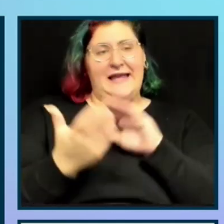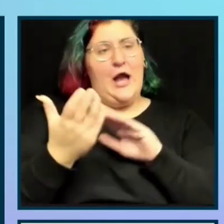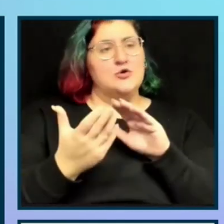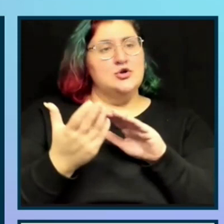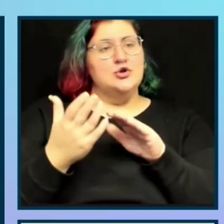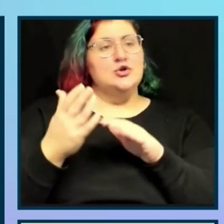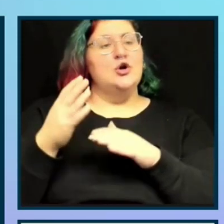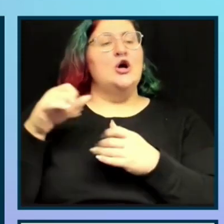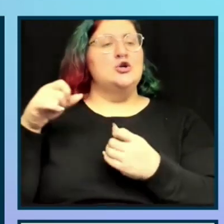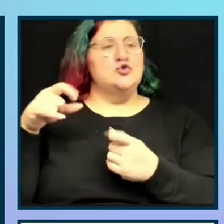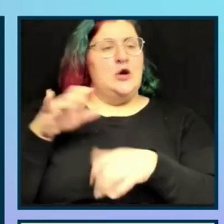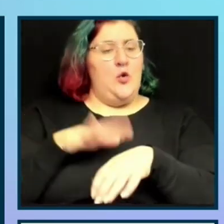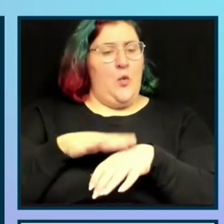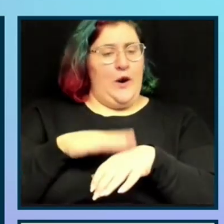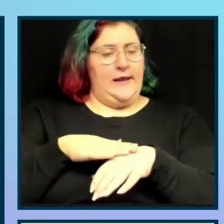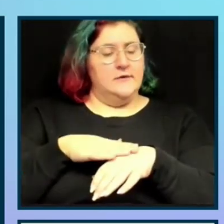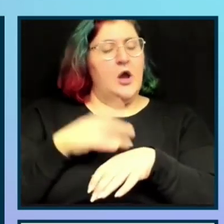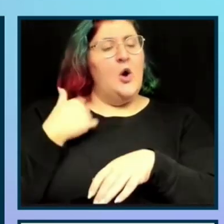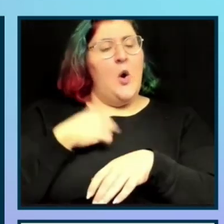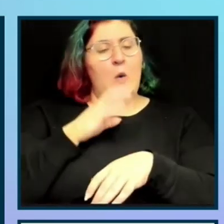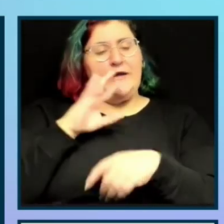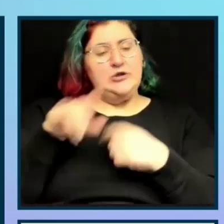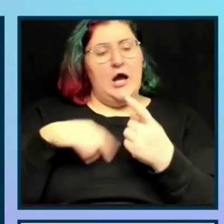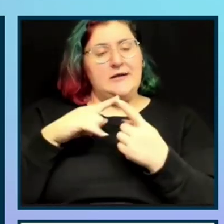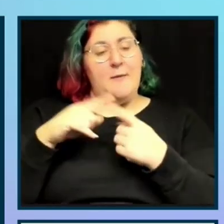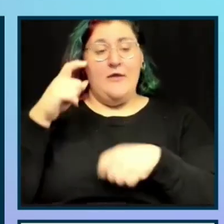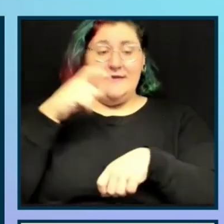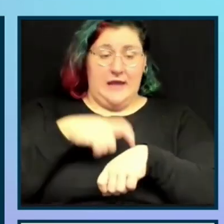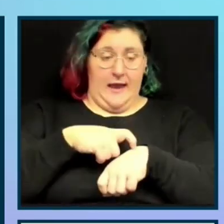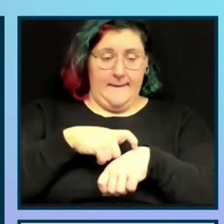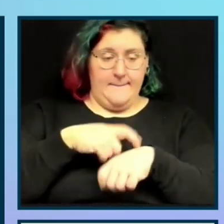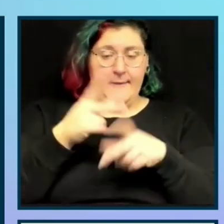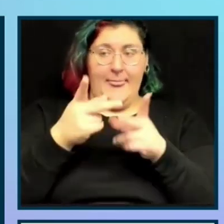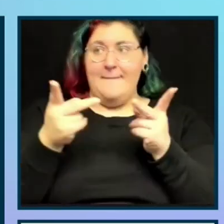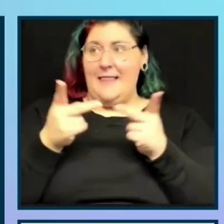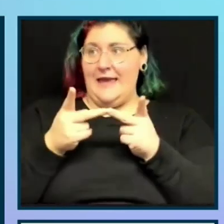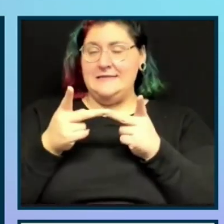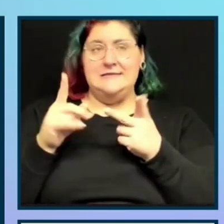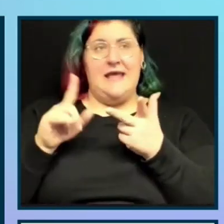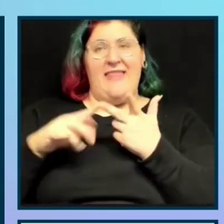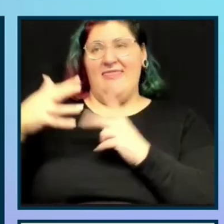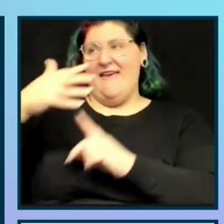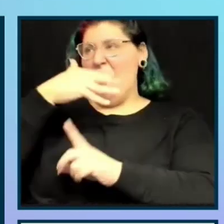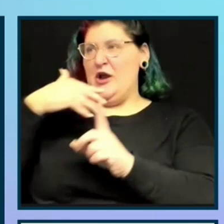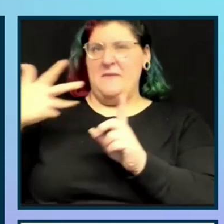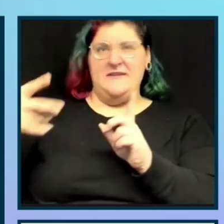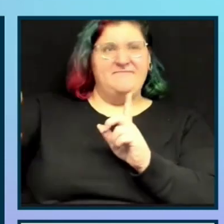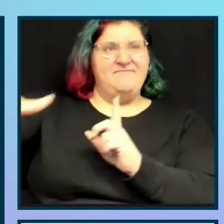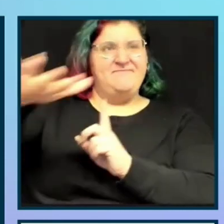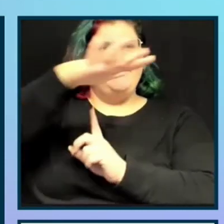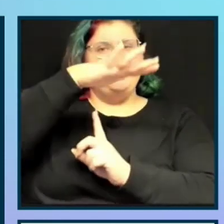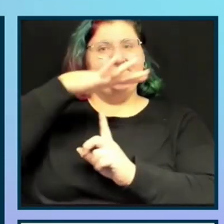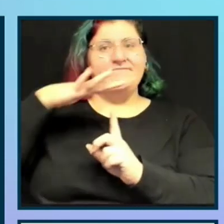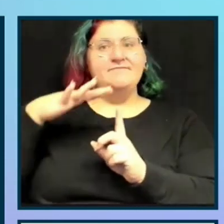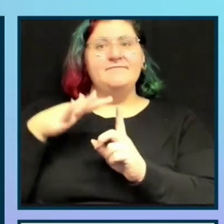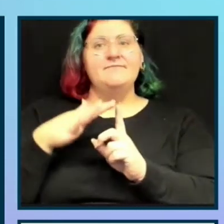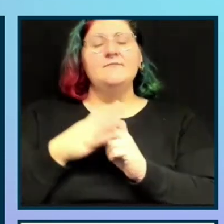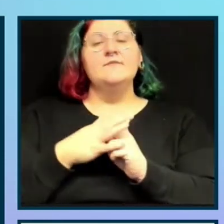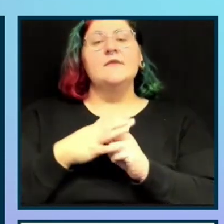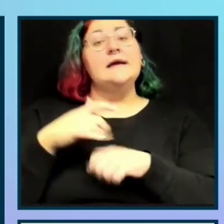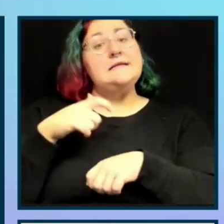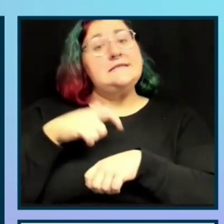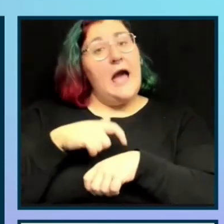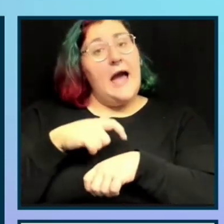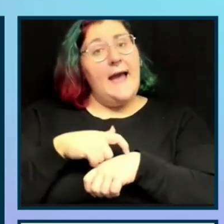place, and then the space as a whole. The time refers to an instant warning, something